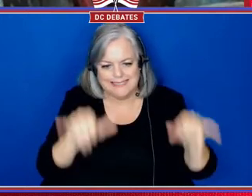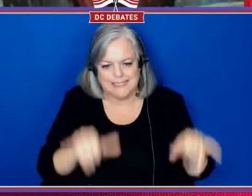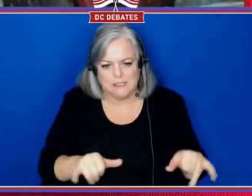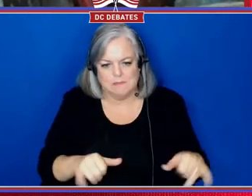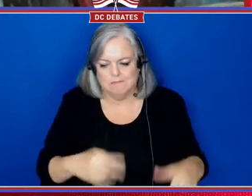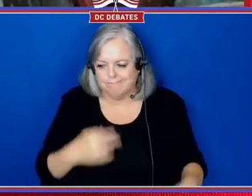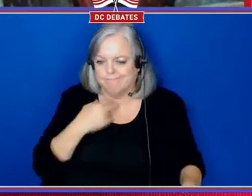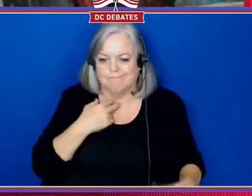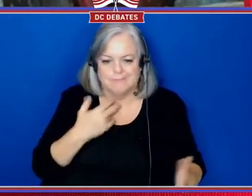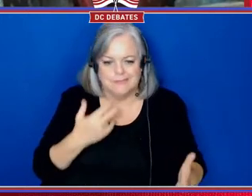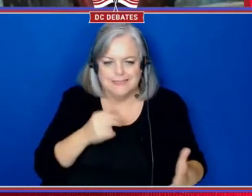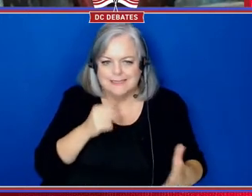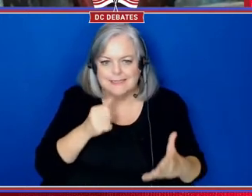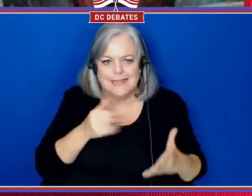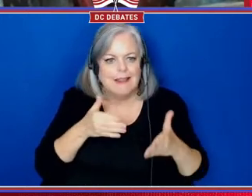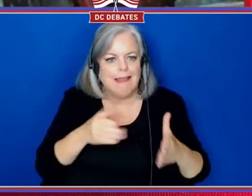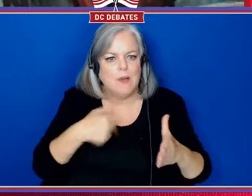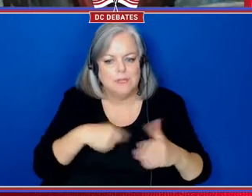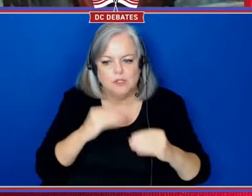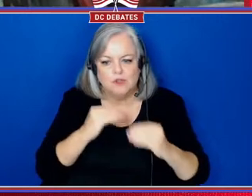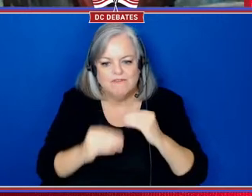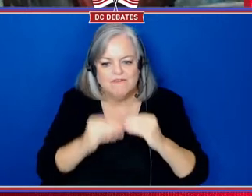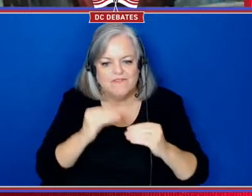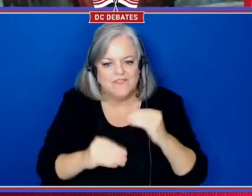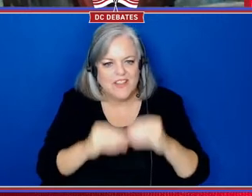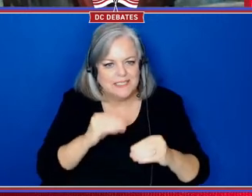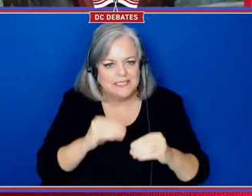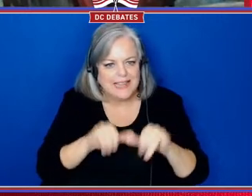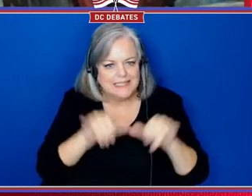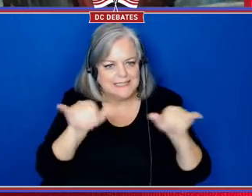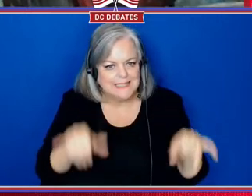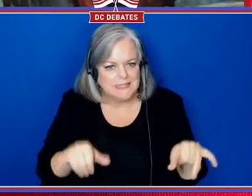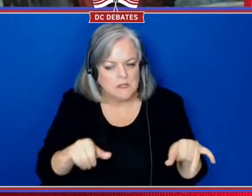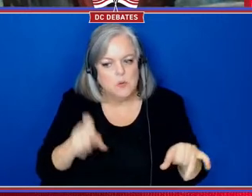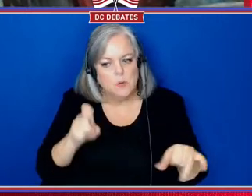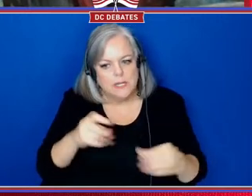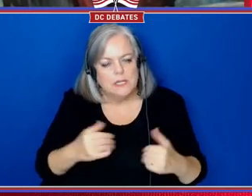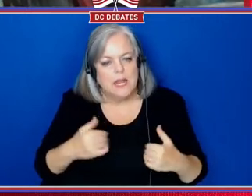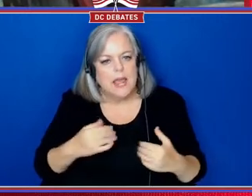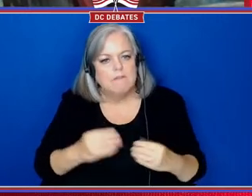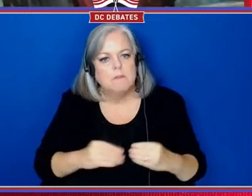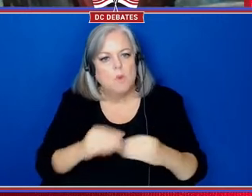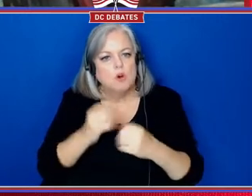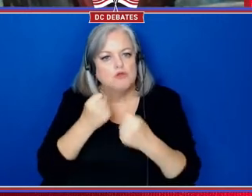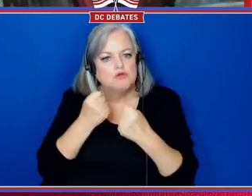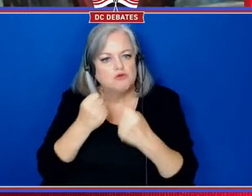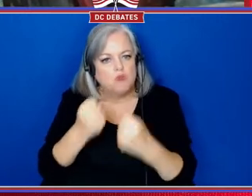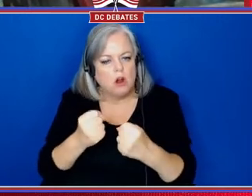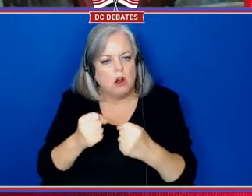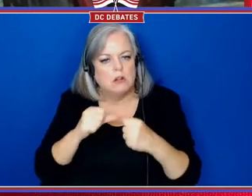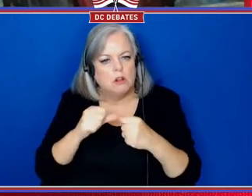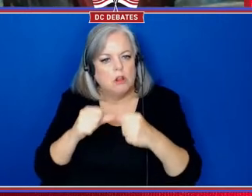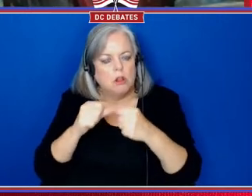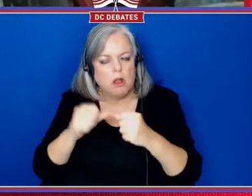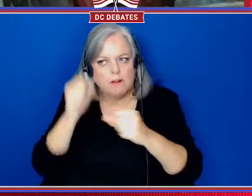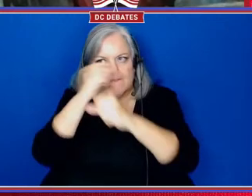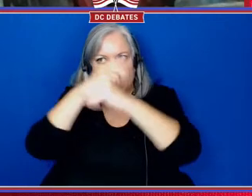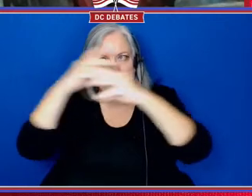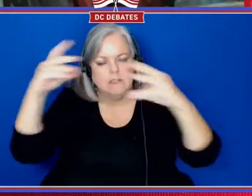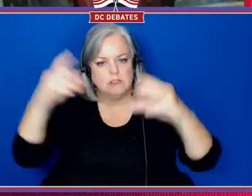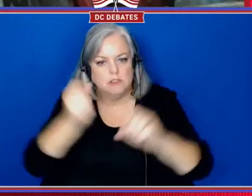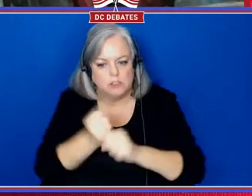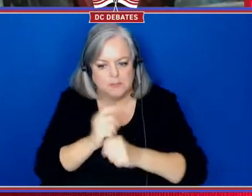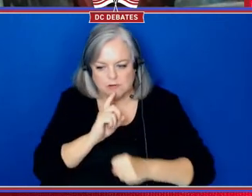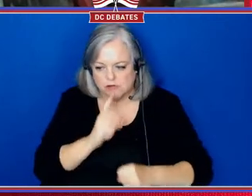enabled us to fix our track system. And so we have to have stronger, longer-term vision to ensure we can have a table where everyone can